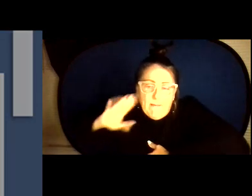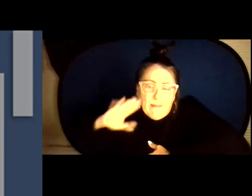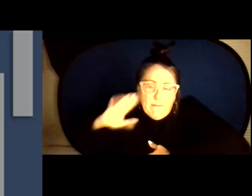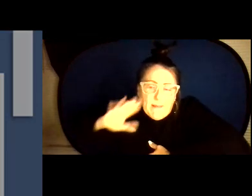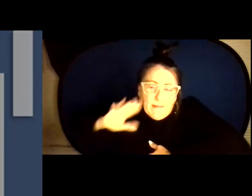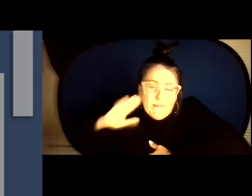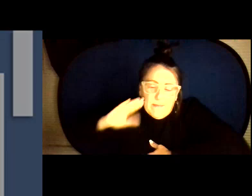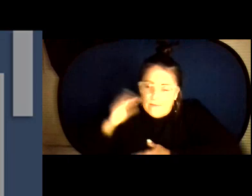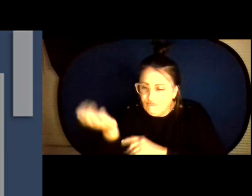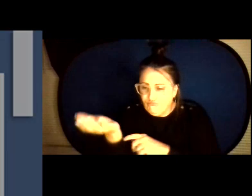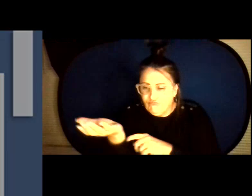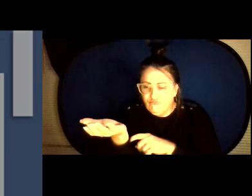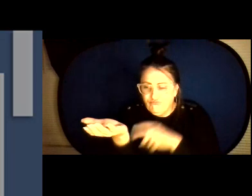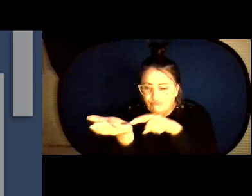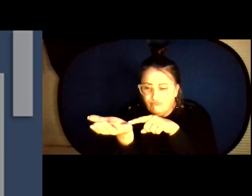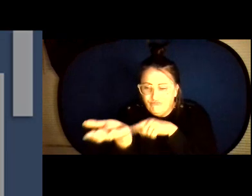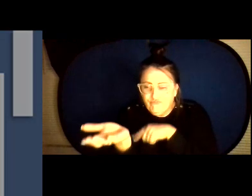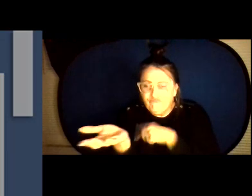So I have a